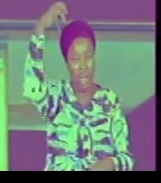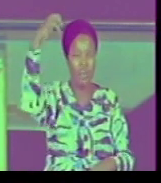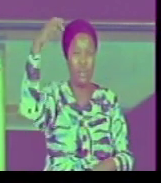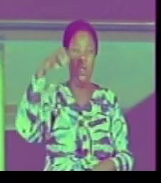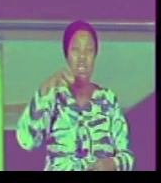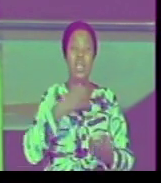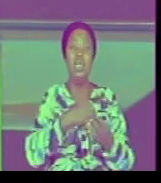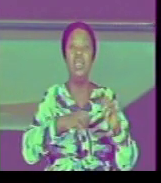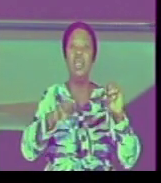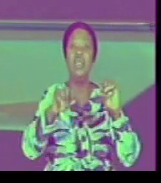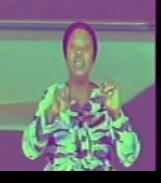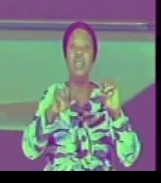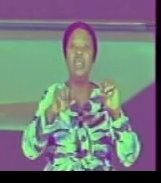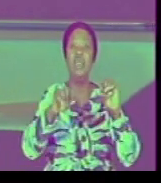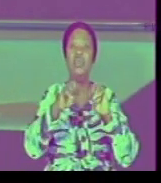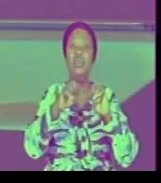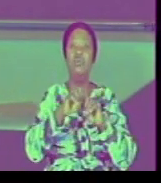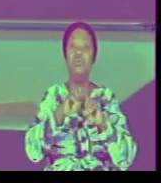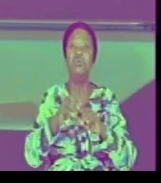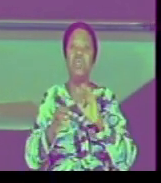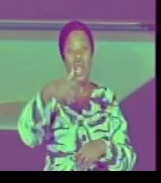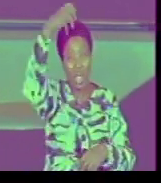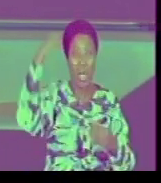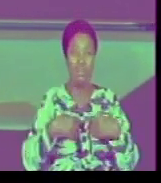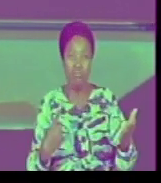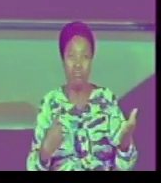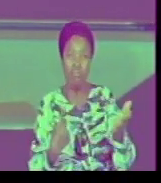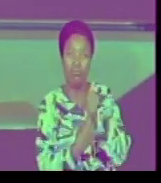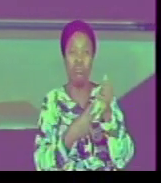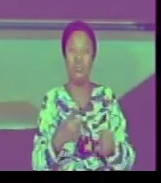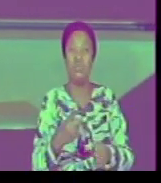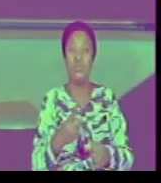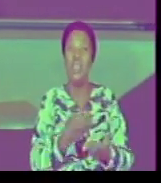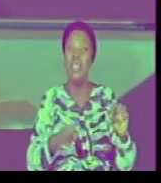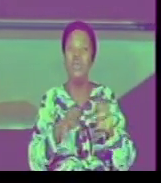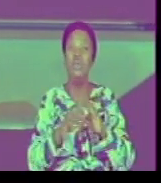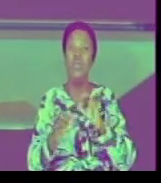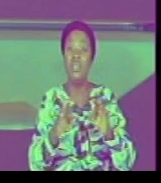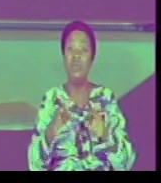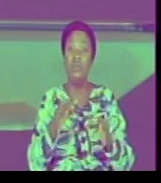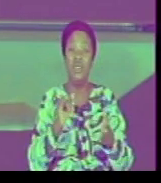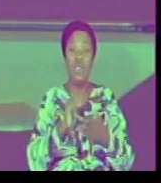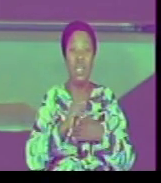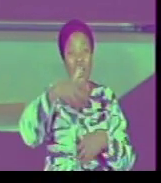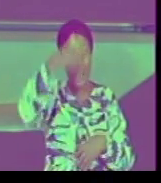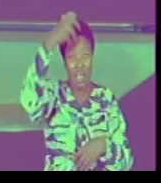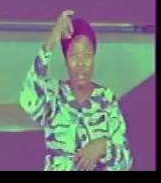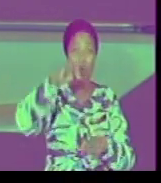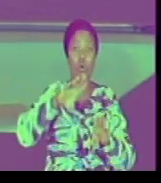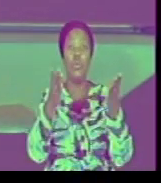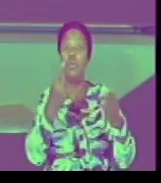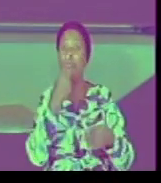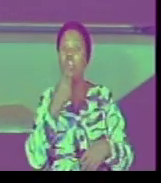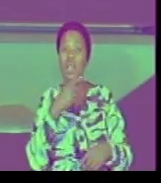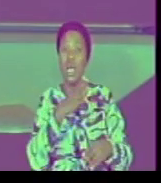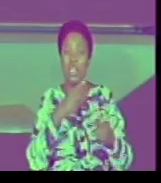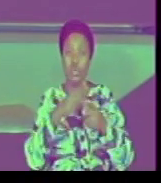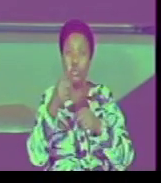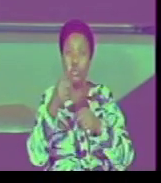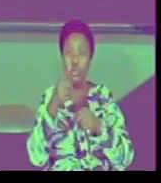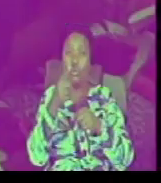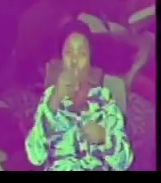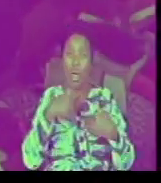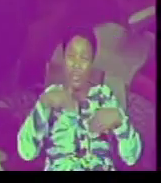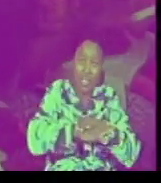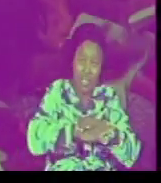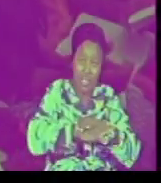the lion has caught you, even if, and he's opened his mouth and you have entered in, today the Lord will